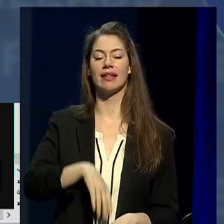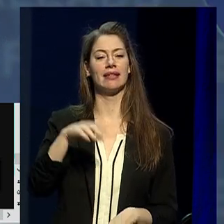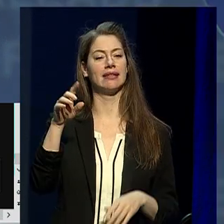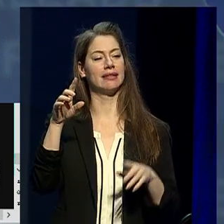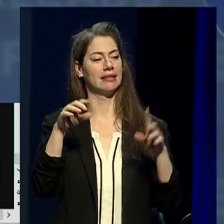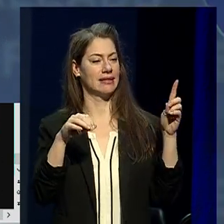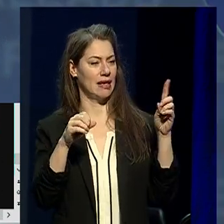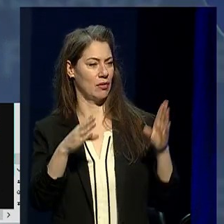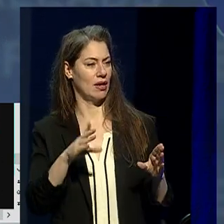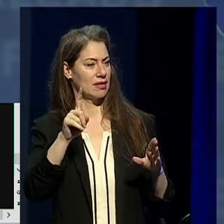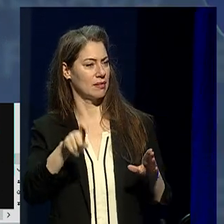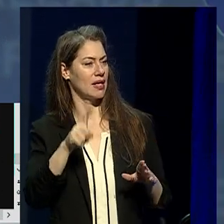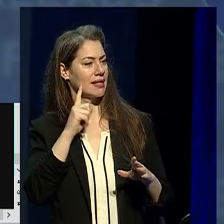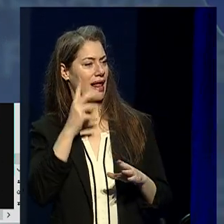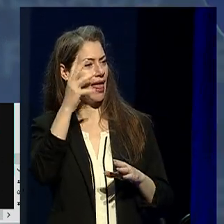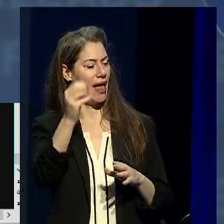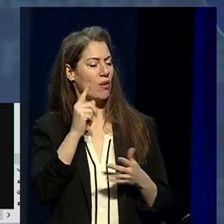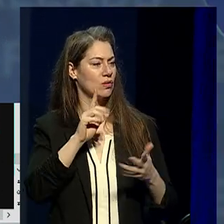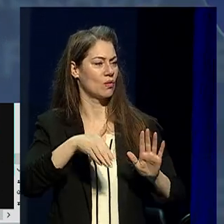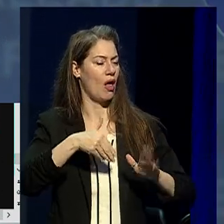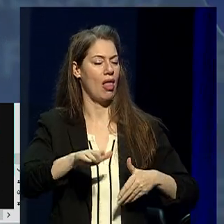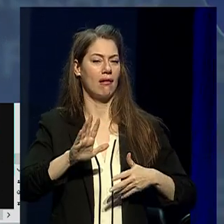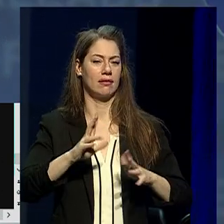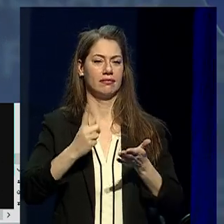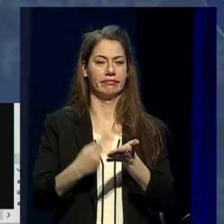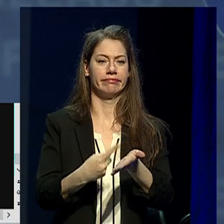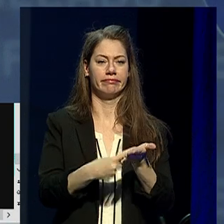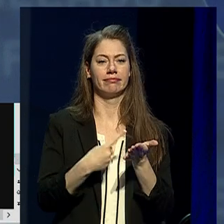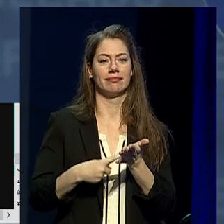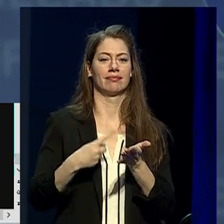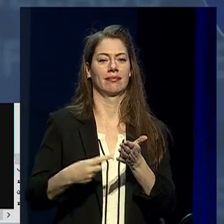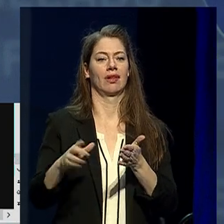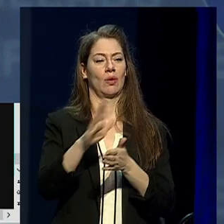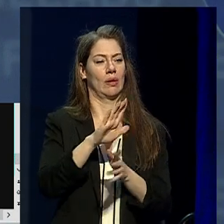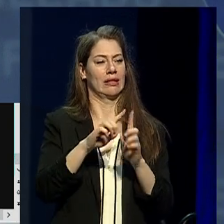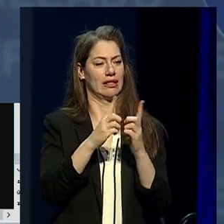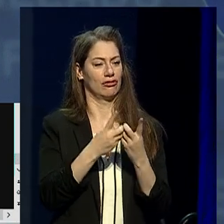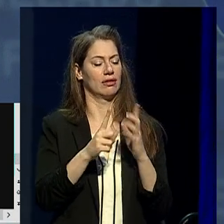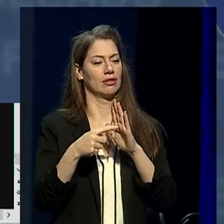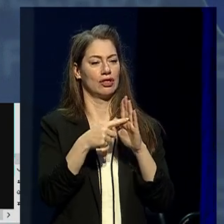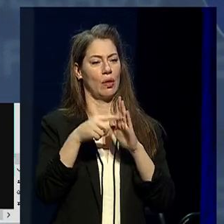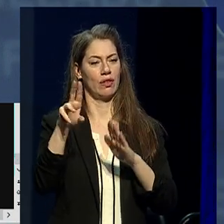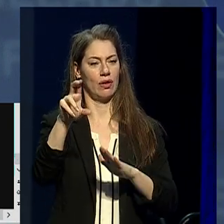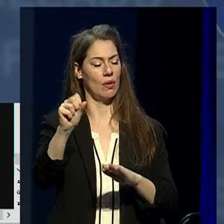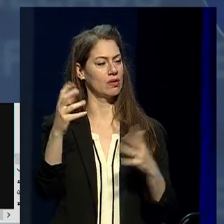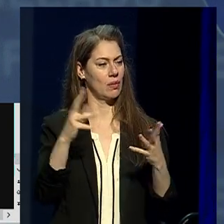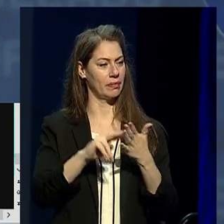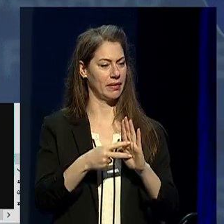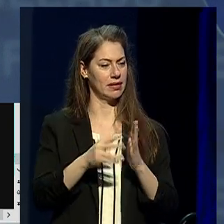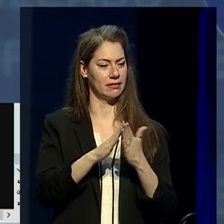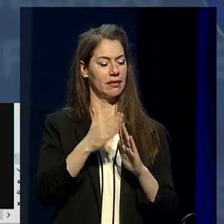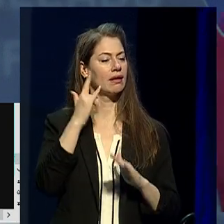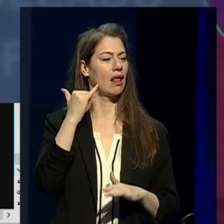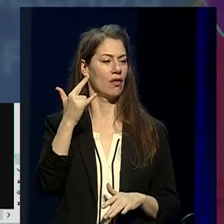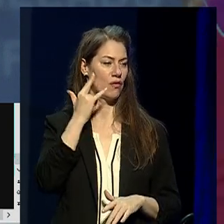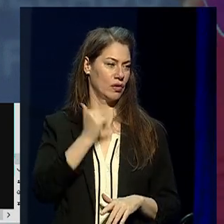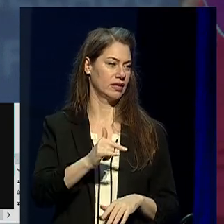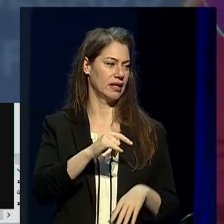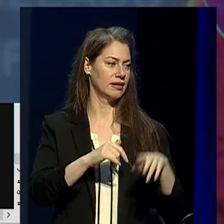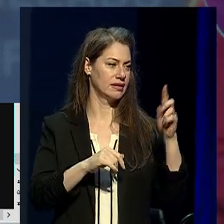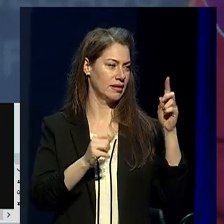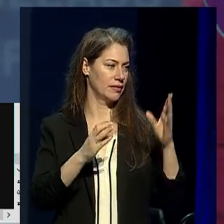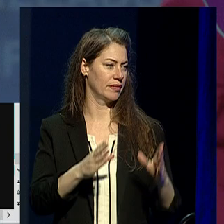Democrats, let's get out and walk and talk in these districts and show the nation what it means to be a California Democrat.